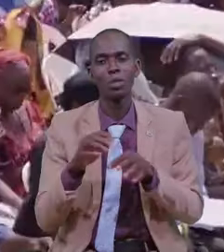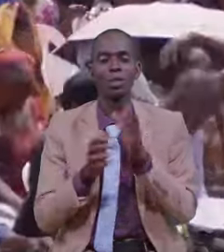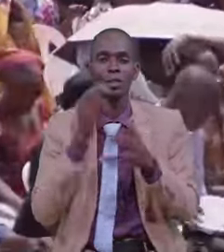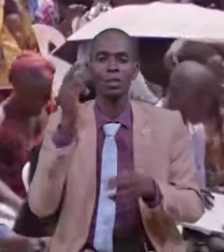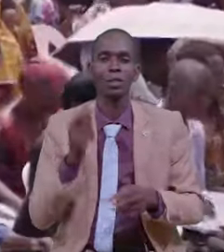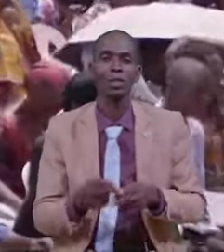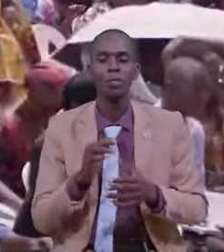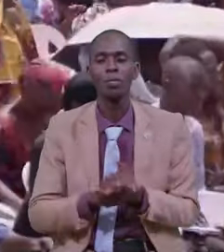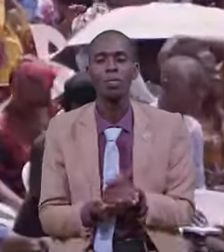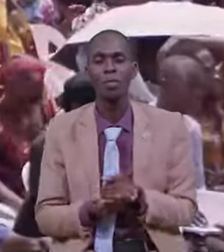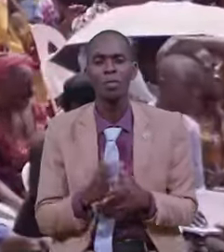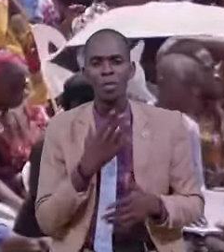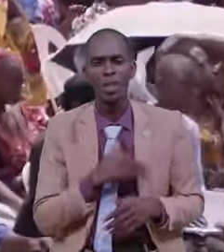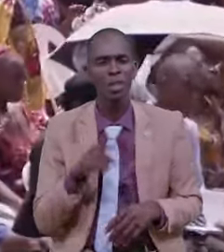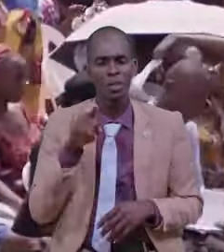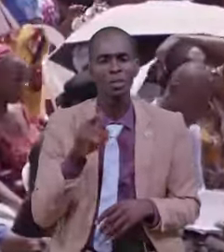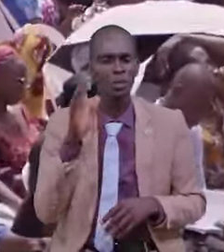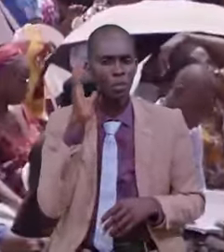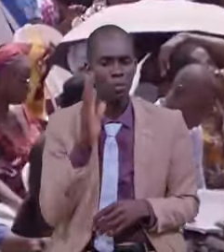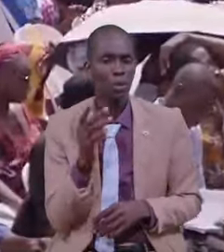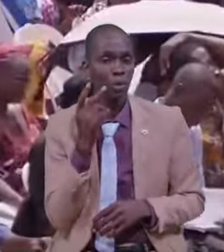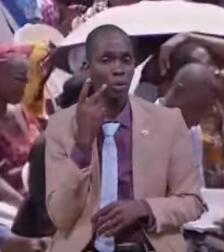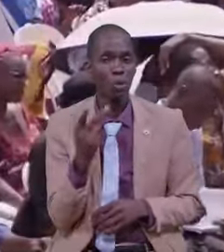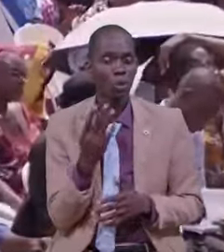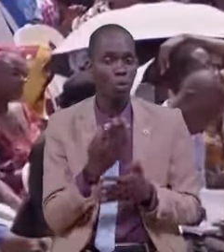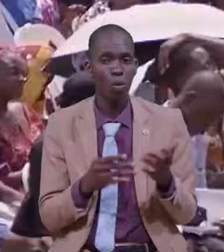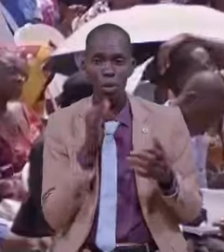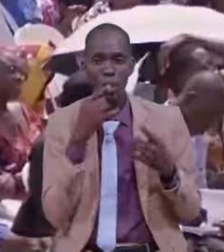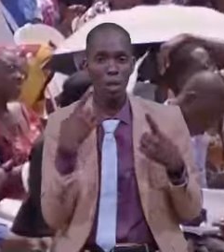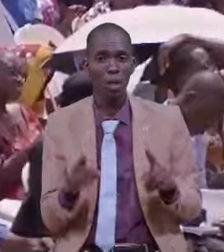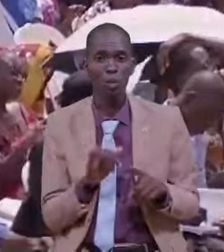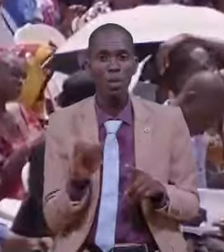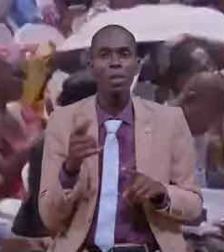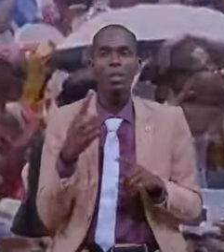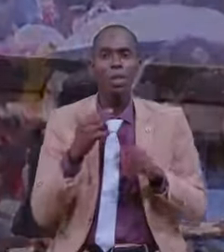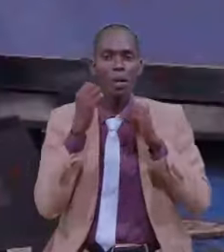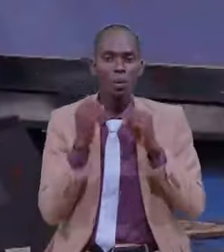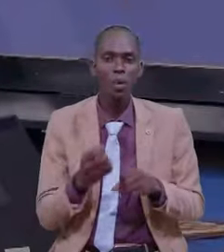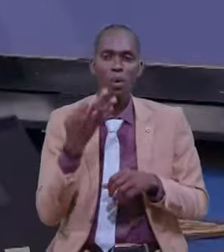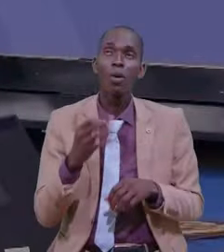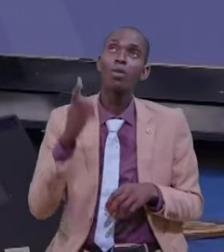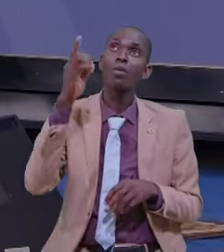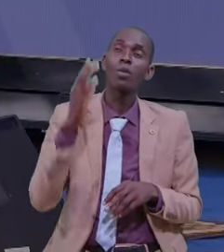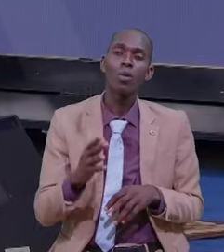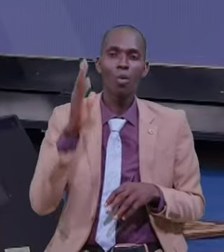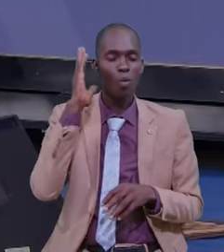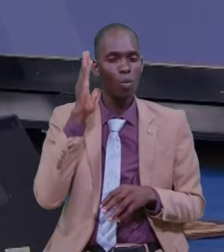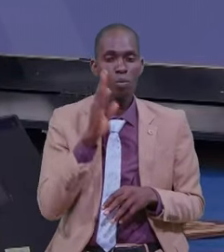And you see what is going on. The power of God being